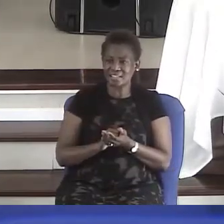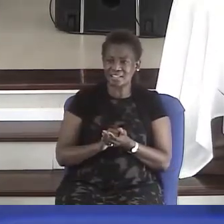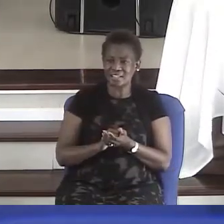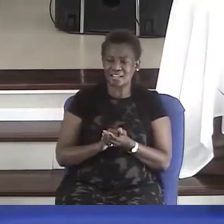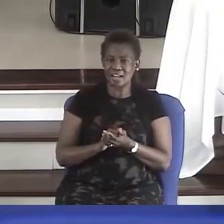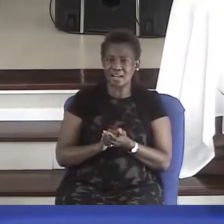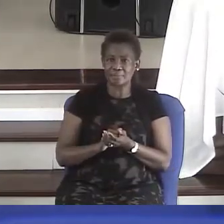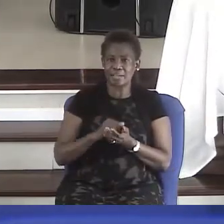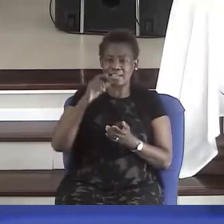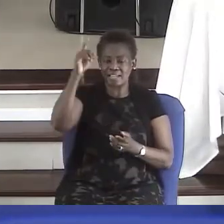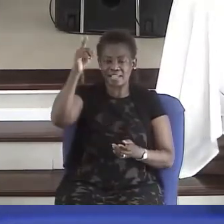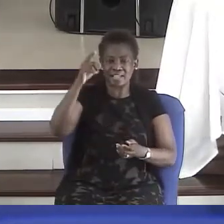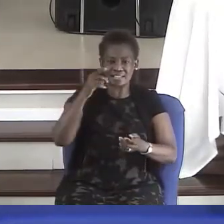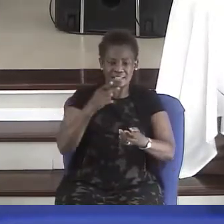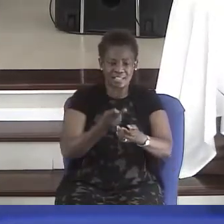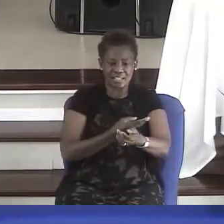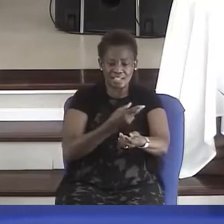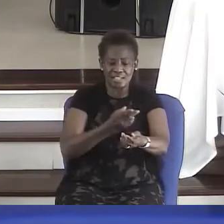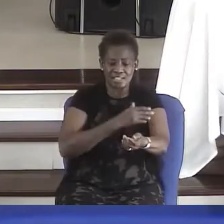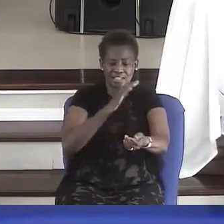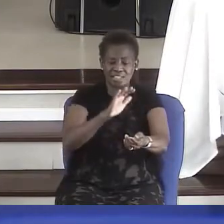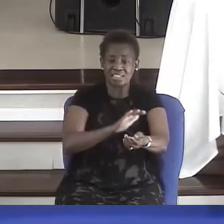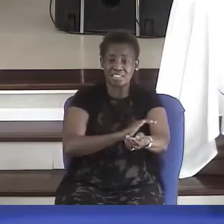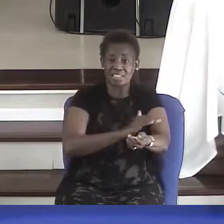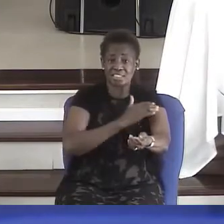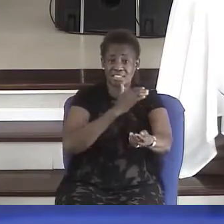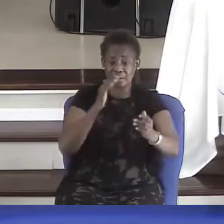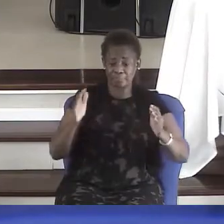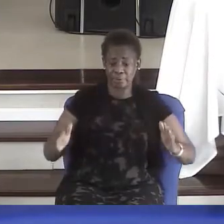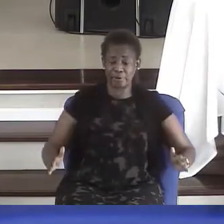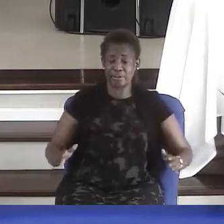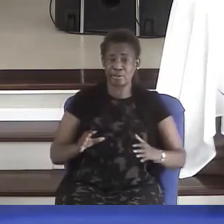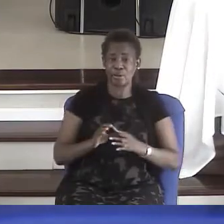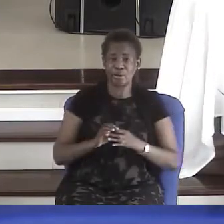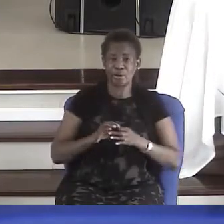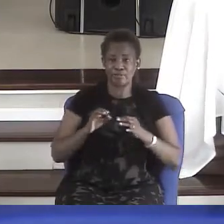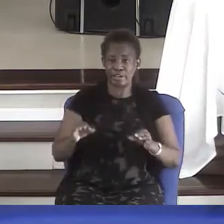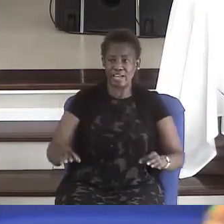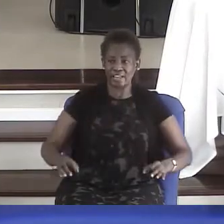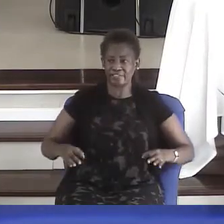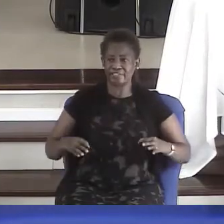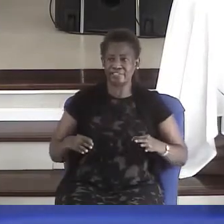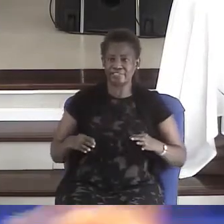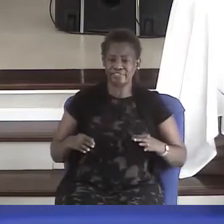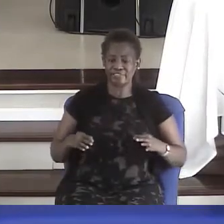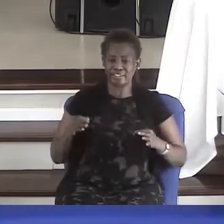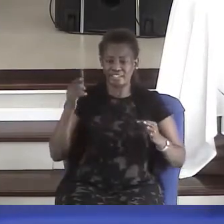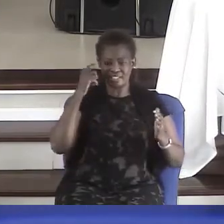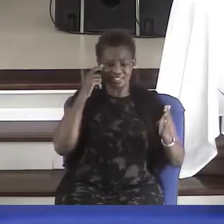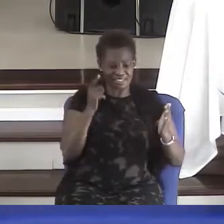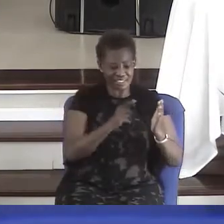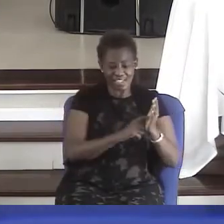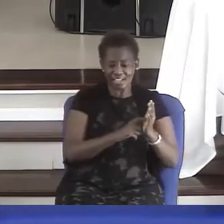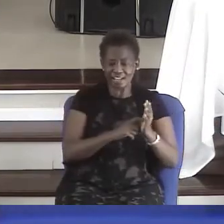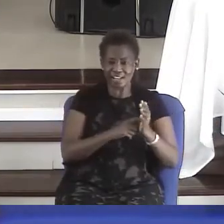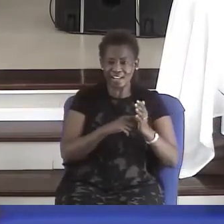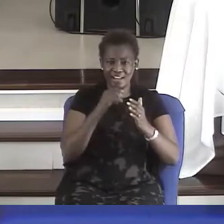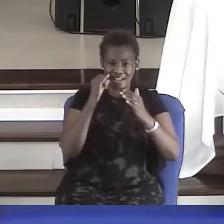life. Check Isaiah. He can tell you about the shepherd and the sheep.